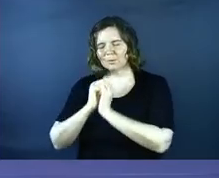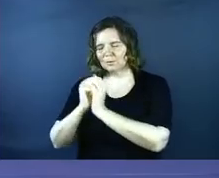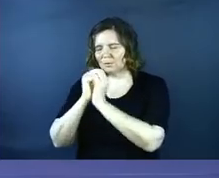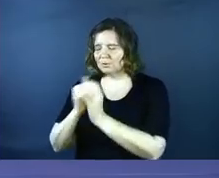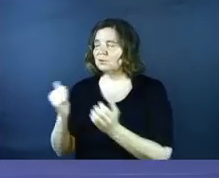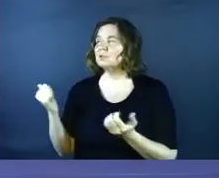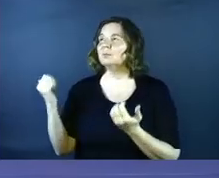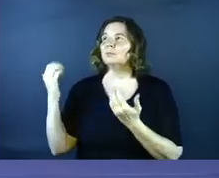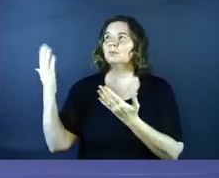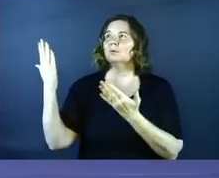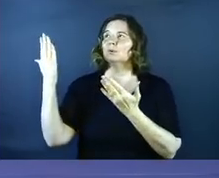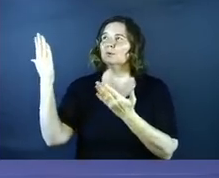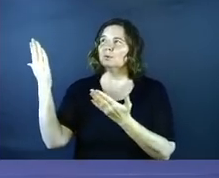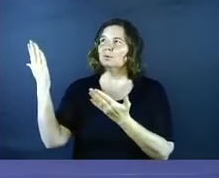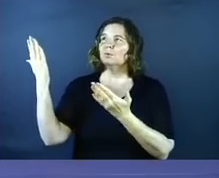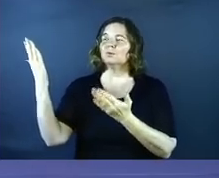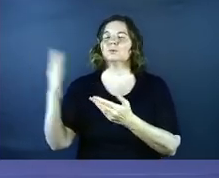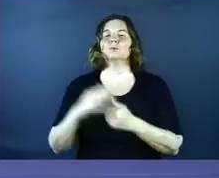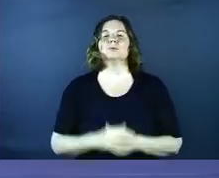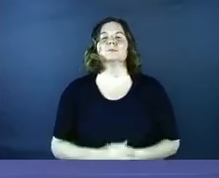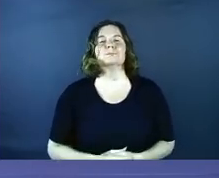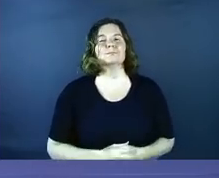I worship you.